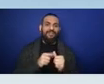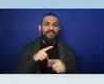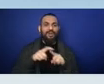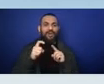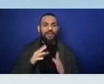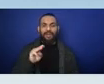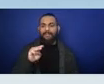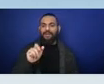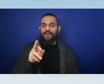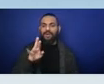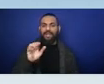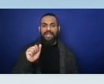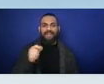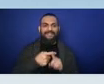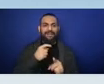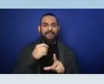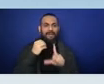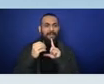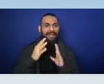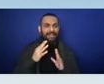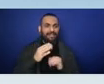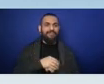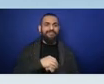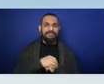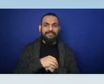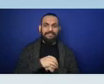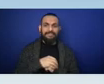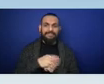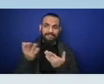to you now so that we can begin to take questions